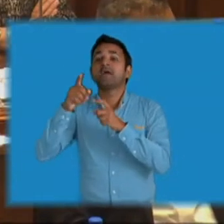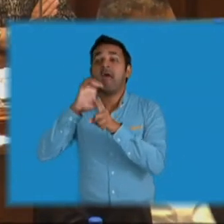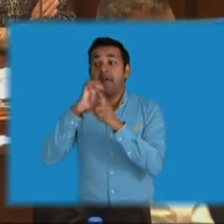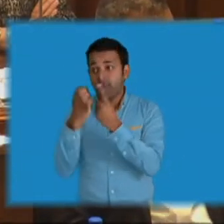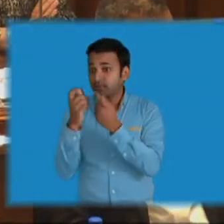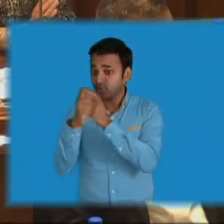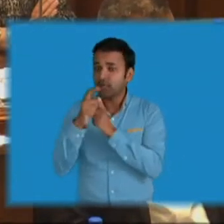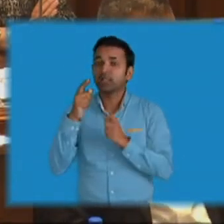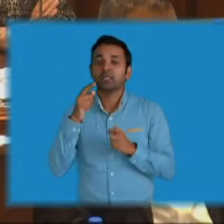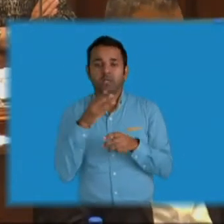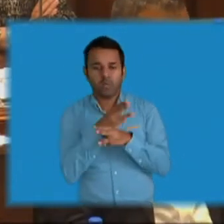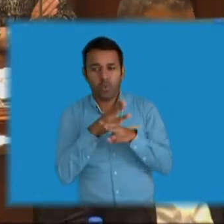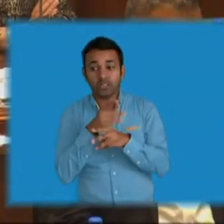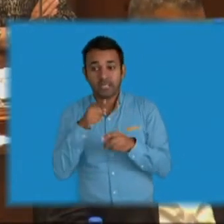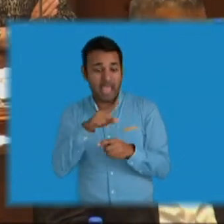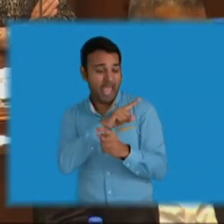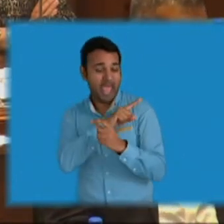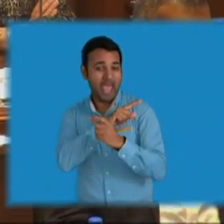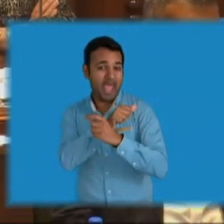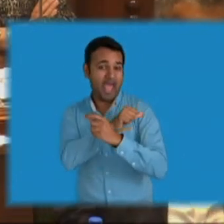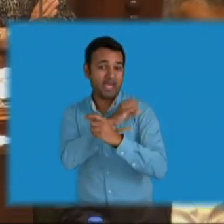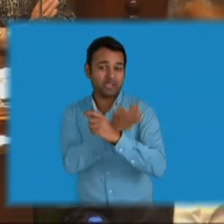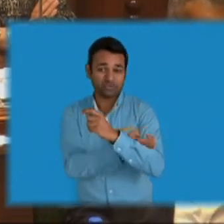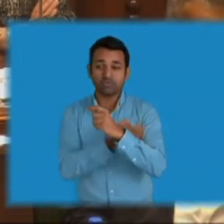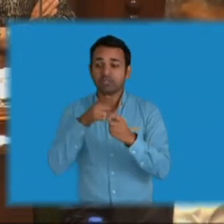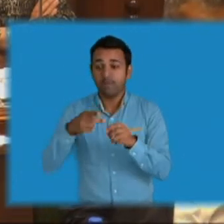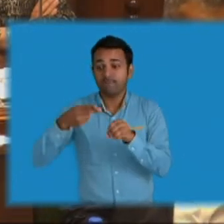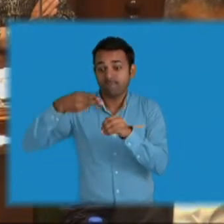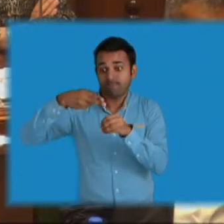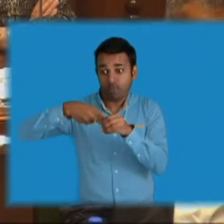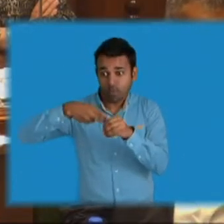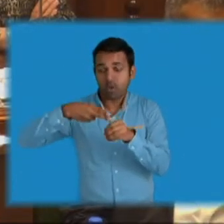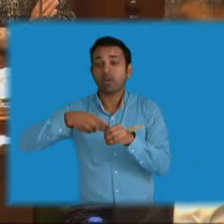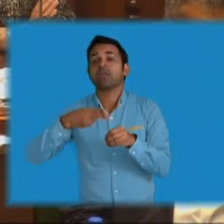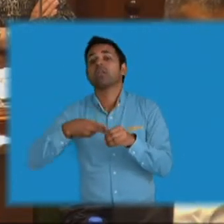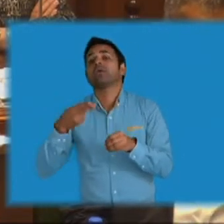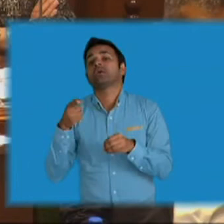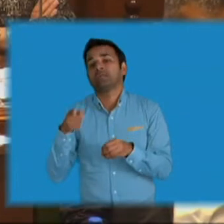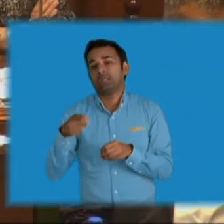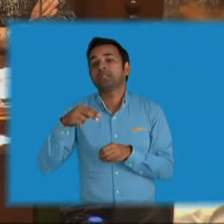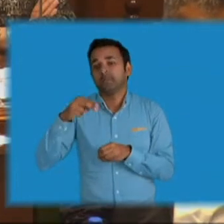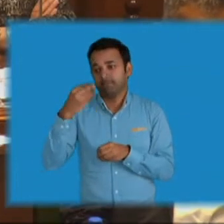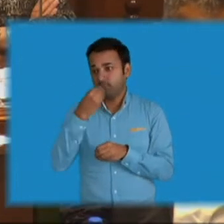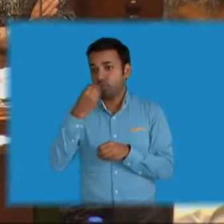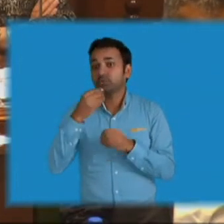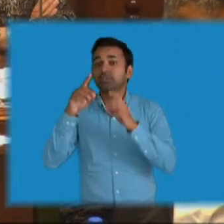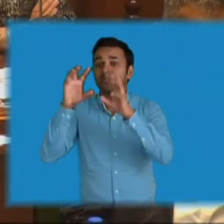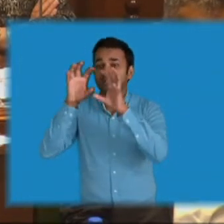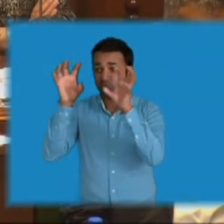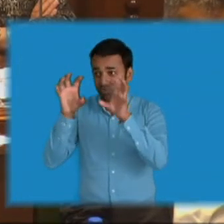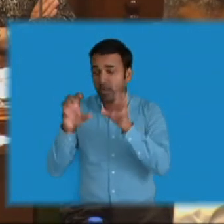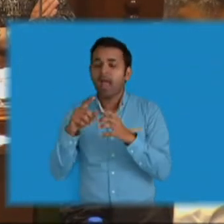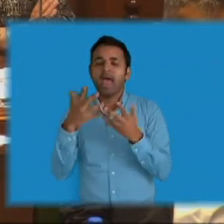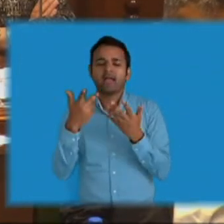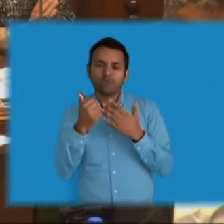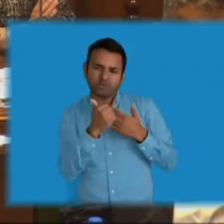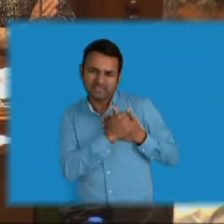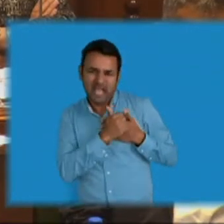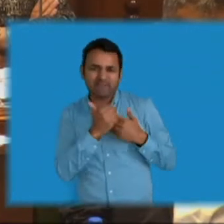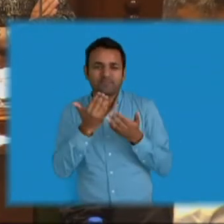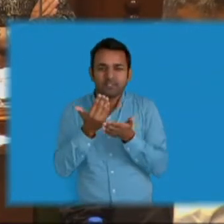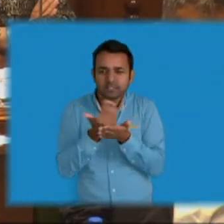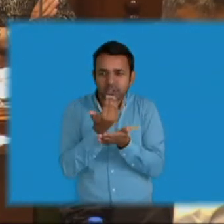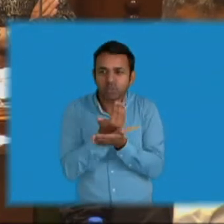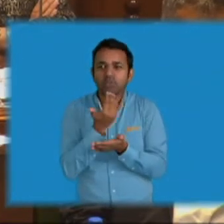wood, fruit trees for food security, and trees for restoration of catchment areas,